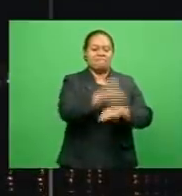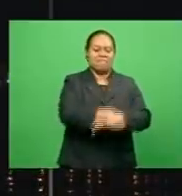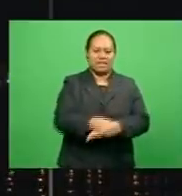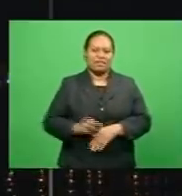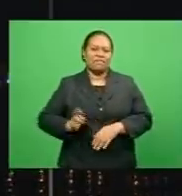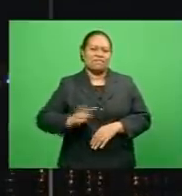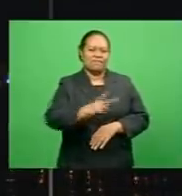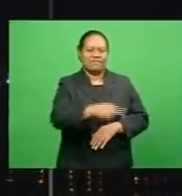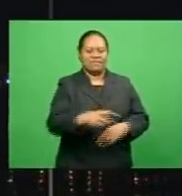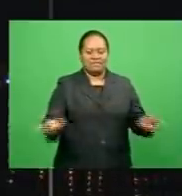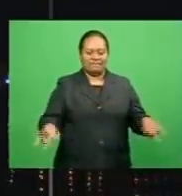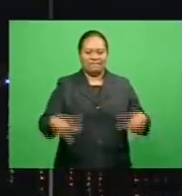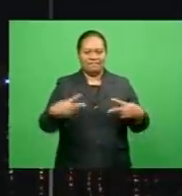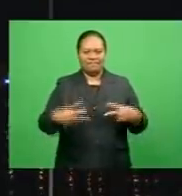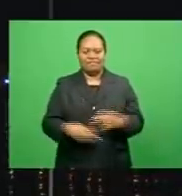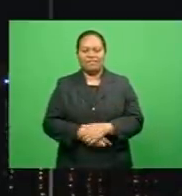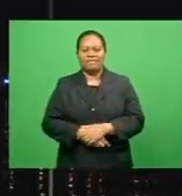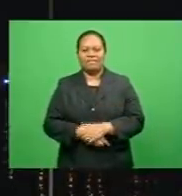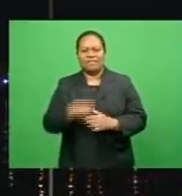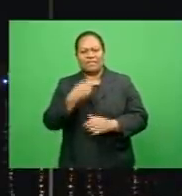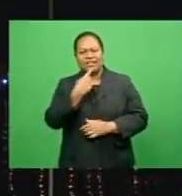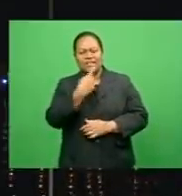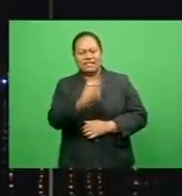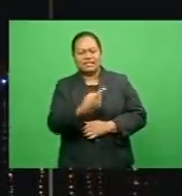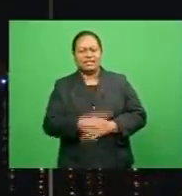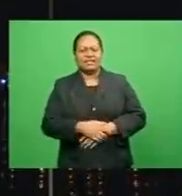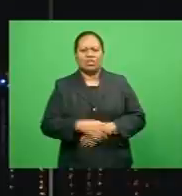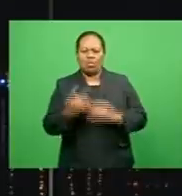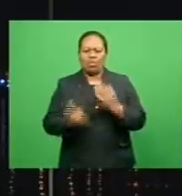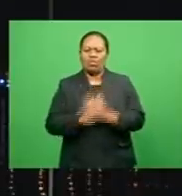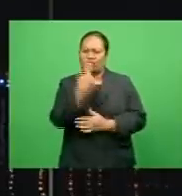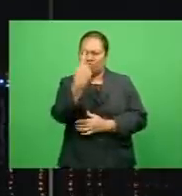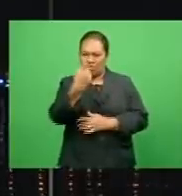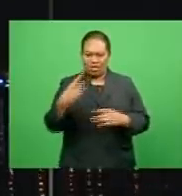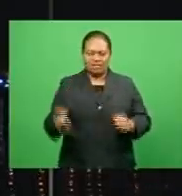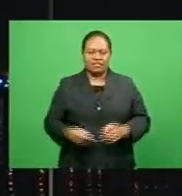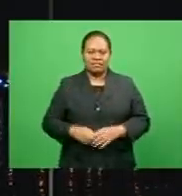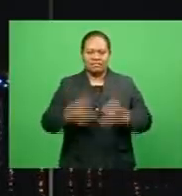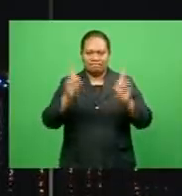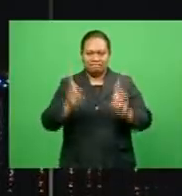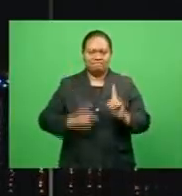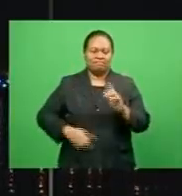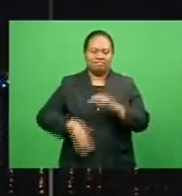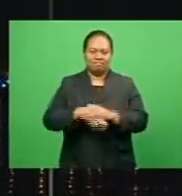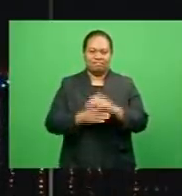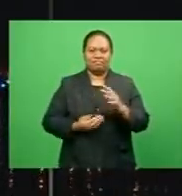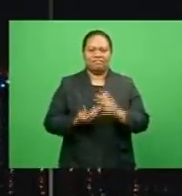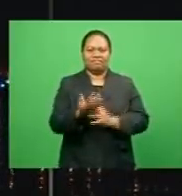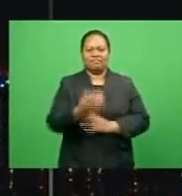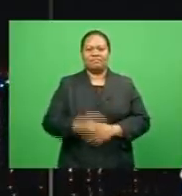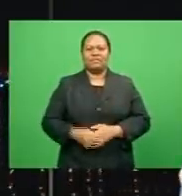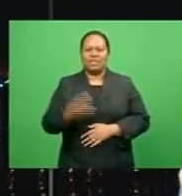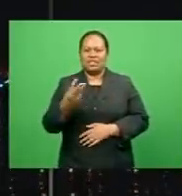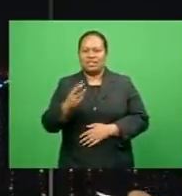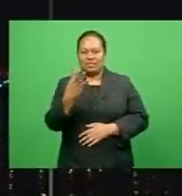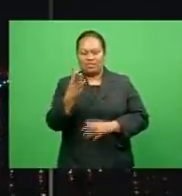second semi-final. Ratuana Re scored the lone and winning goal for the Mbambasing Alliance in the 43rd